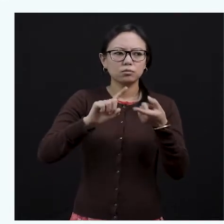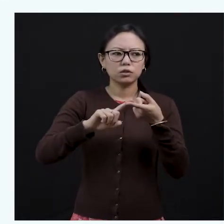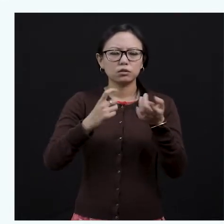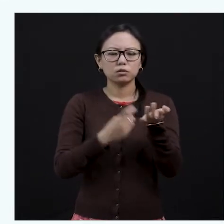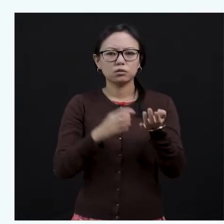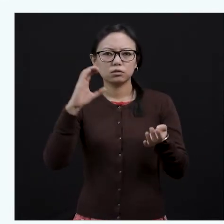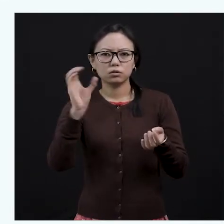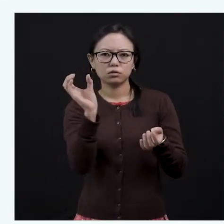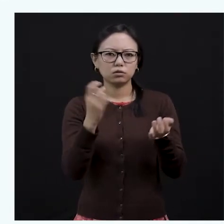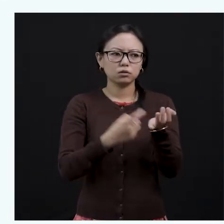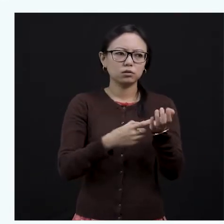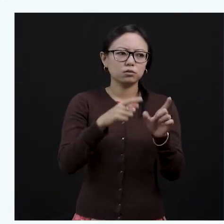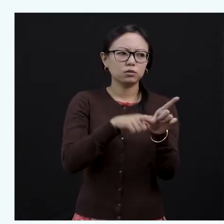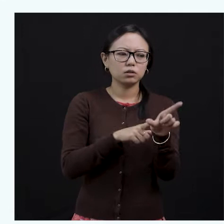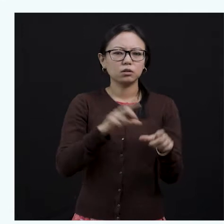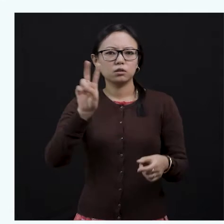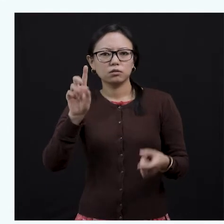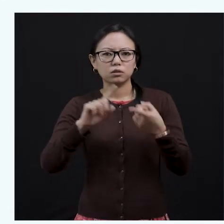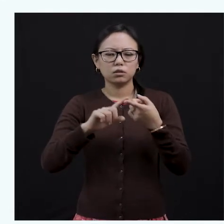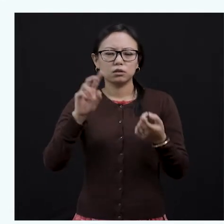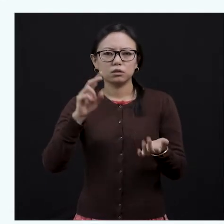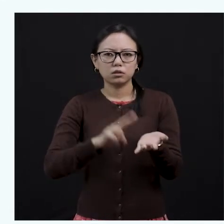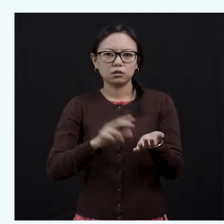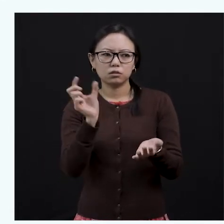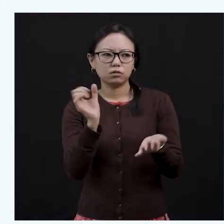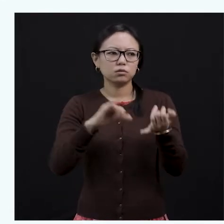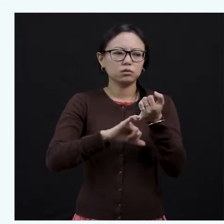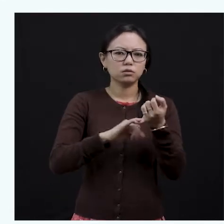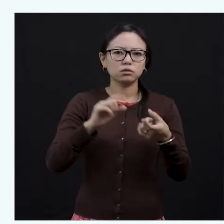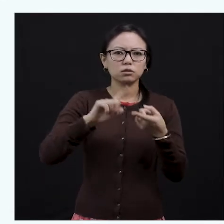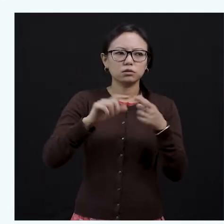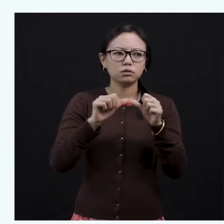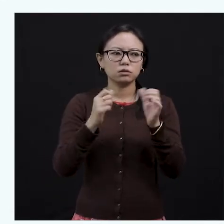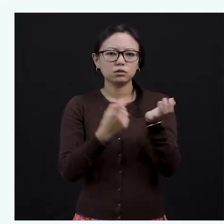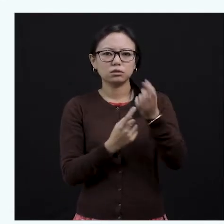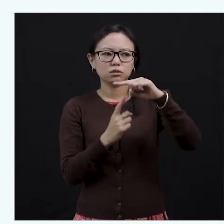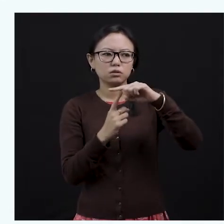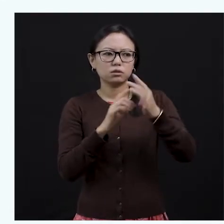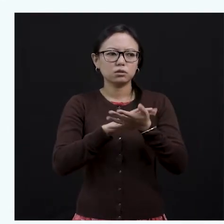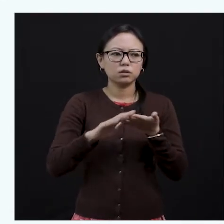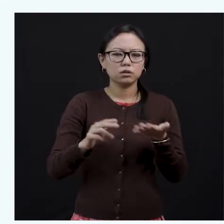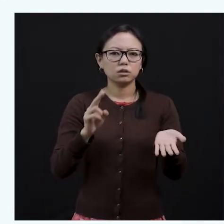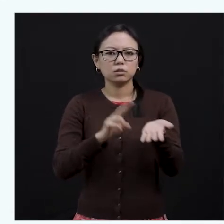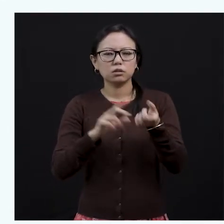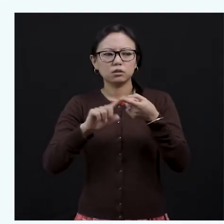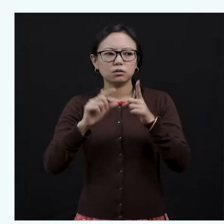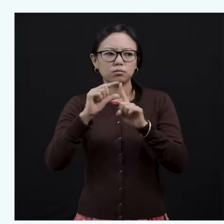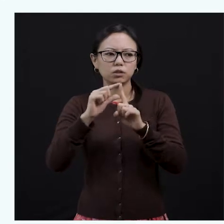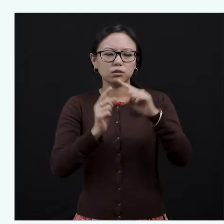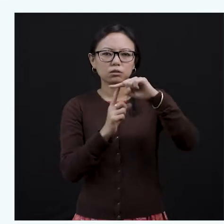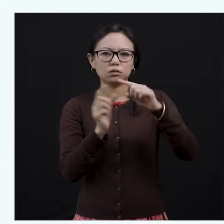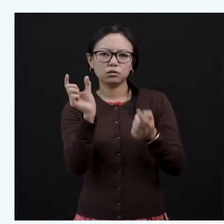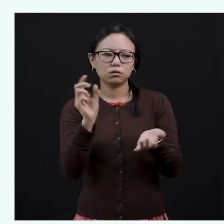Mercury, Venus, Earth, Neptune, Mars, Jupiter,